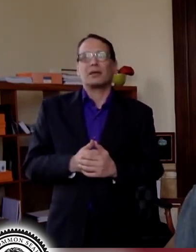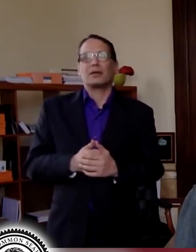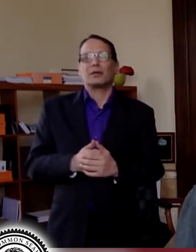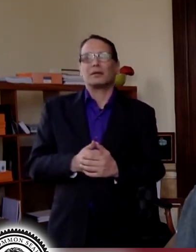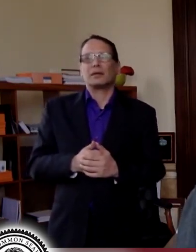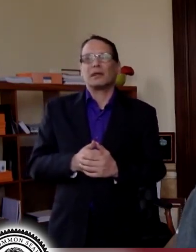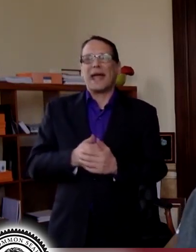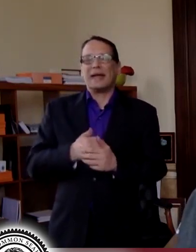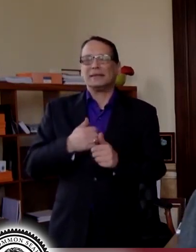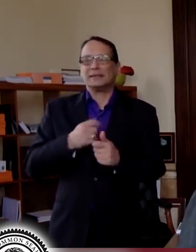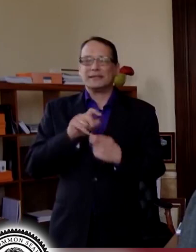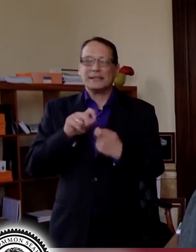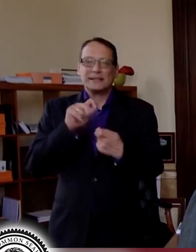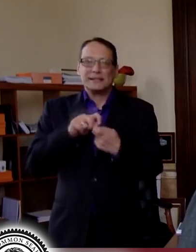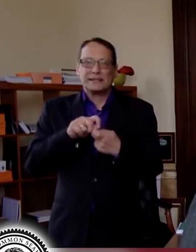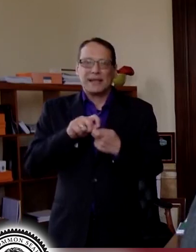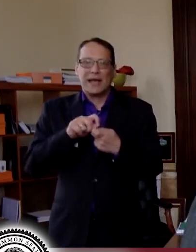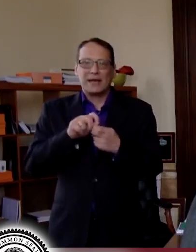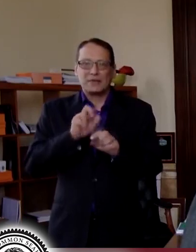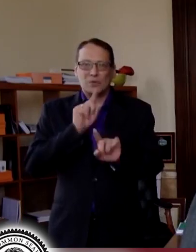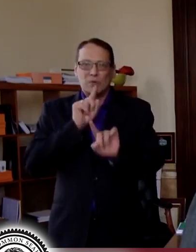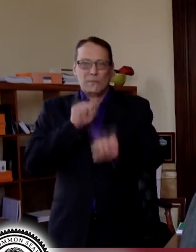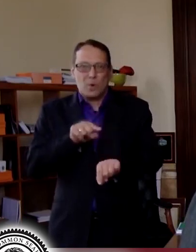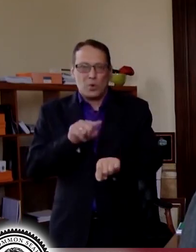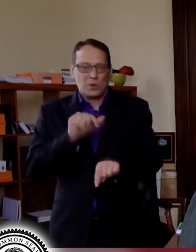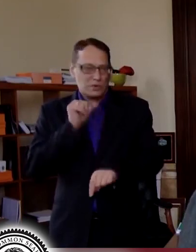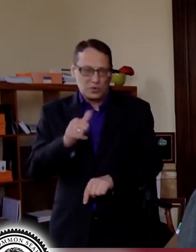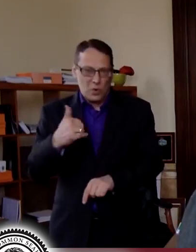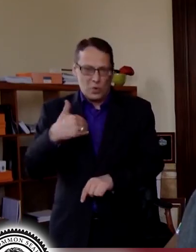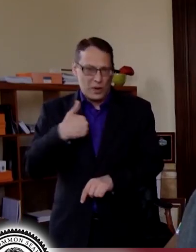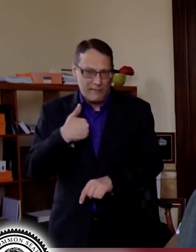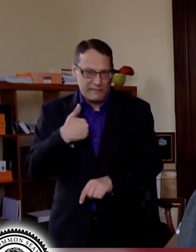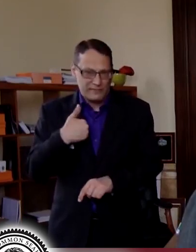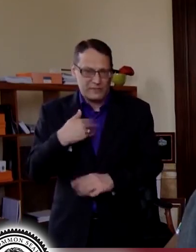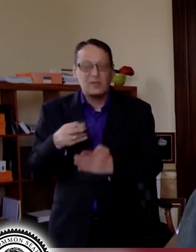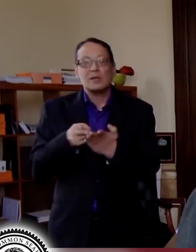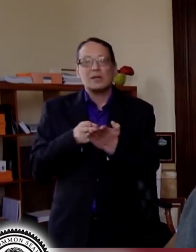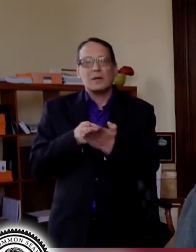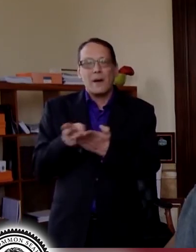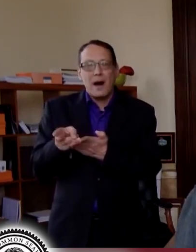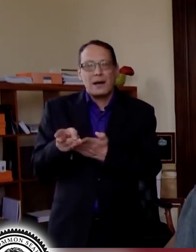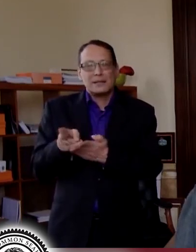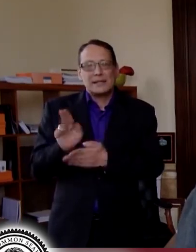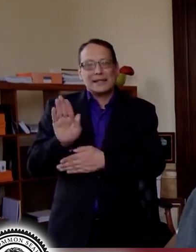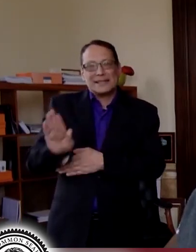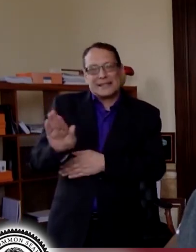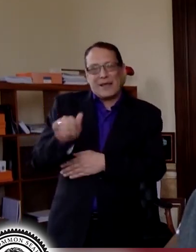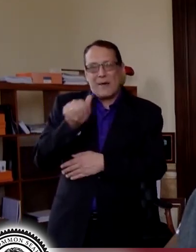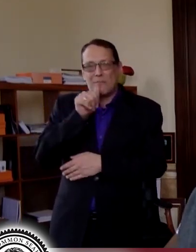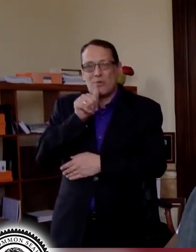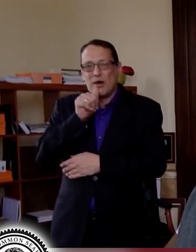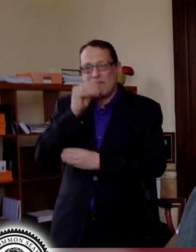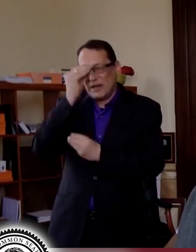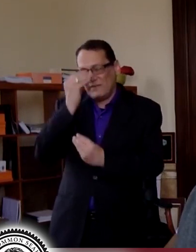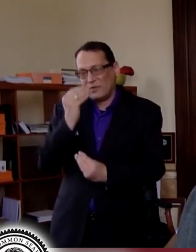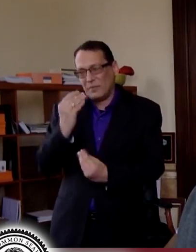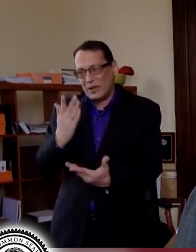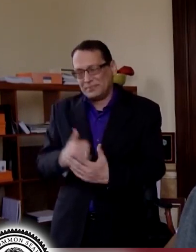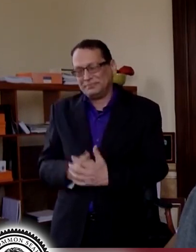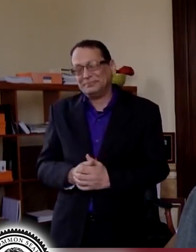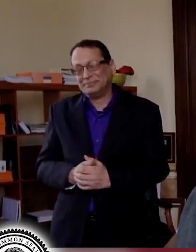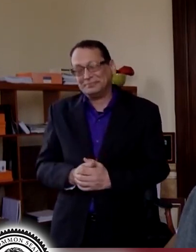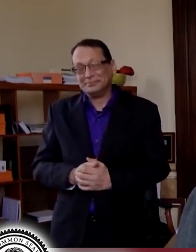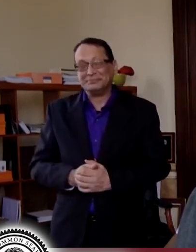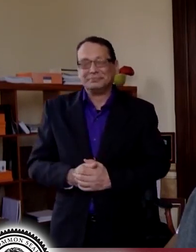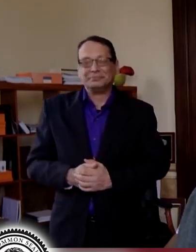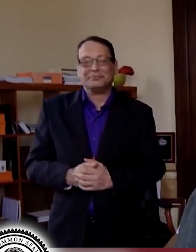person by person report on that, quite honestly, because it's just their private information. But